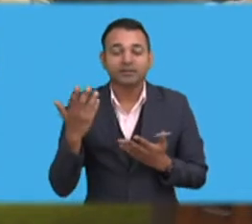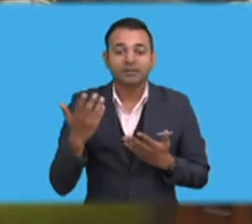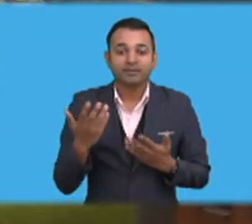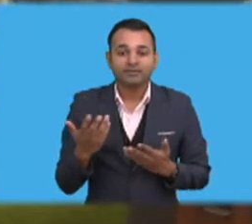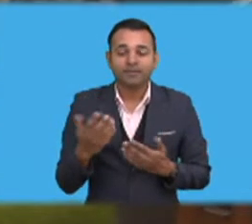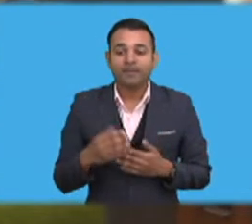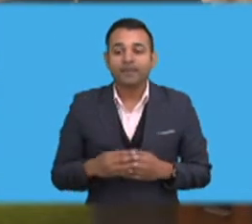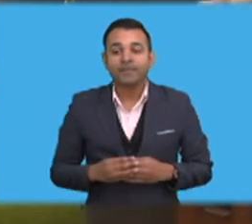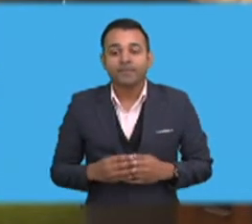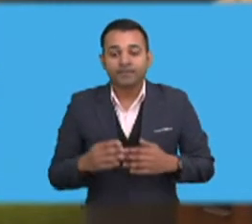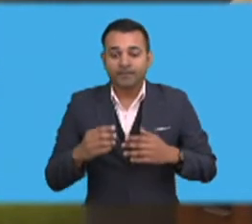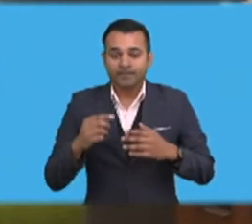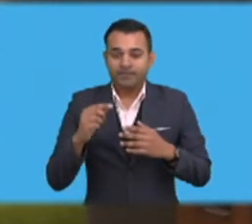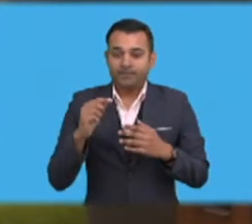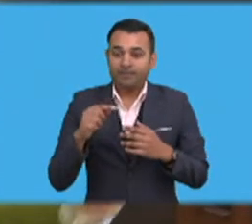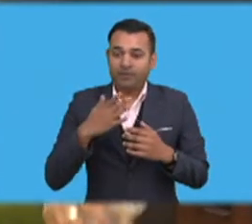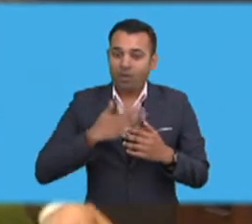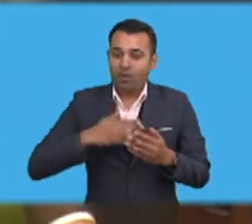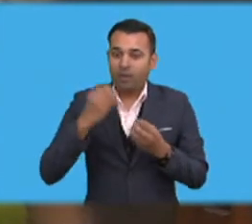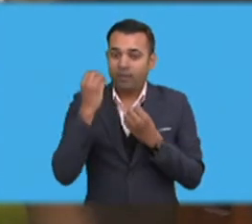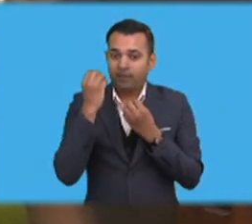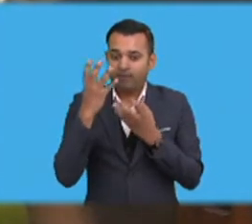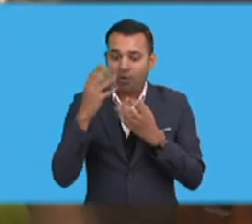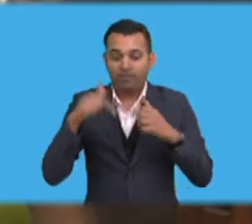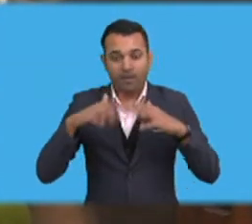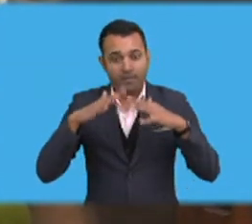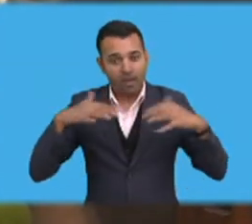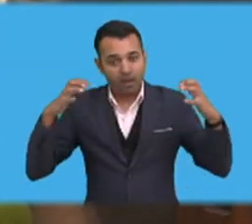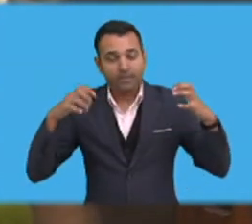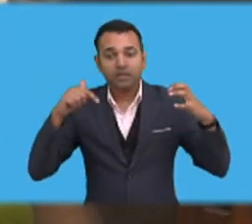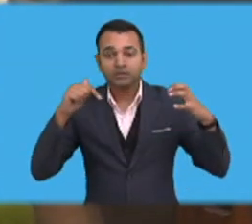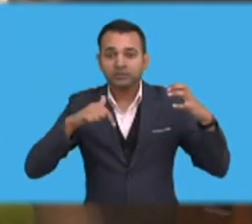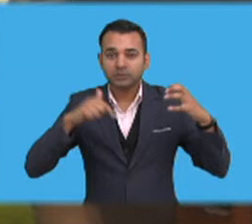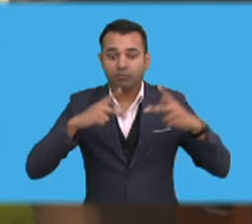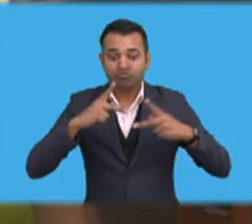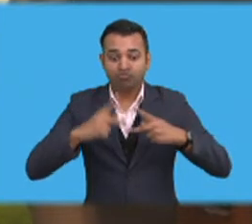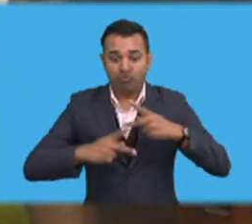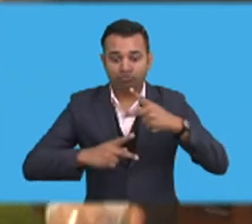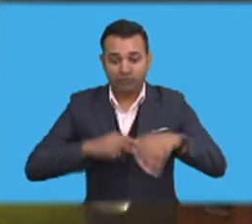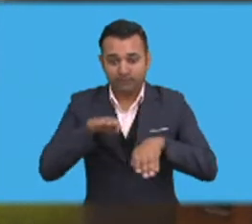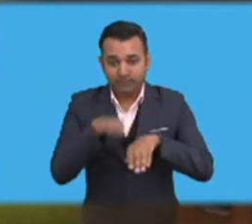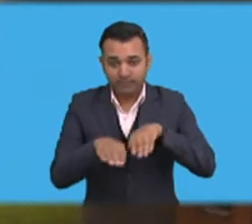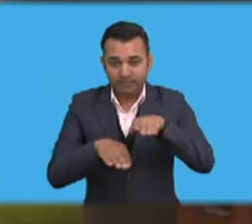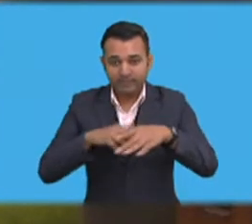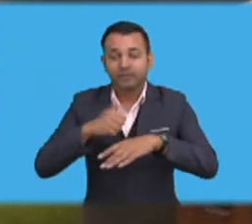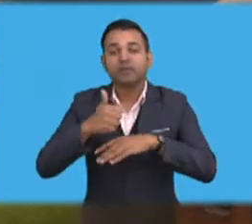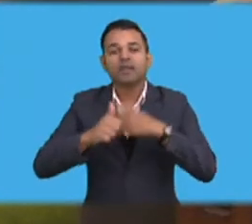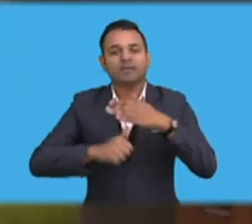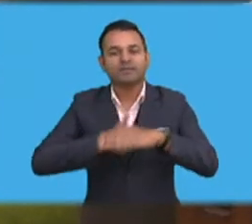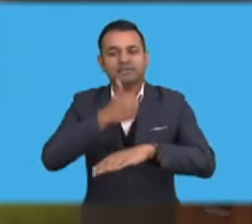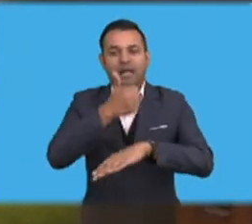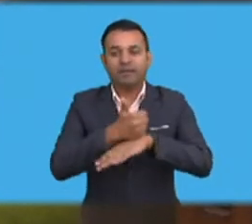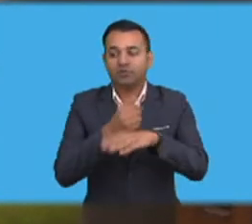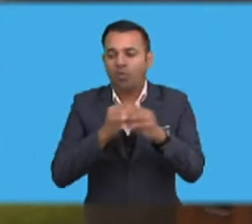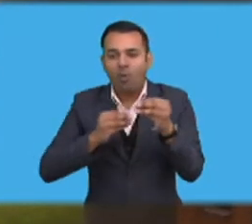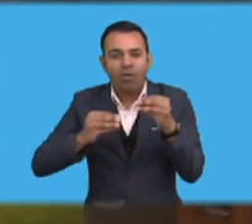Mr. Speaker, I wish to inform Parliament on the progress made in relation to the establishment of the Office of the Accident Compensation